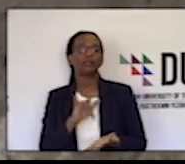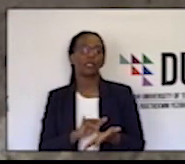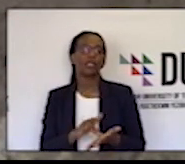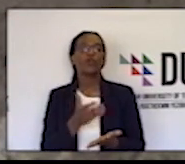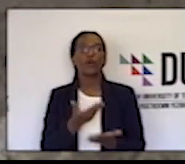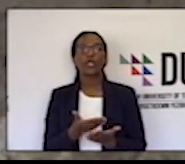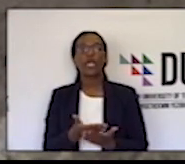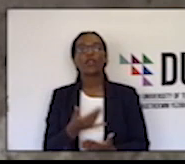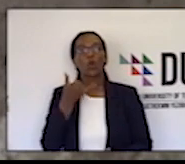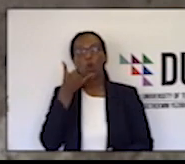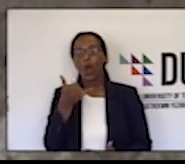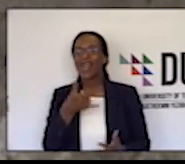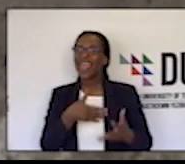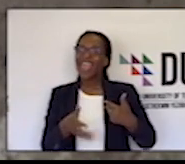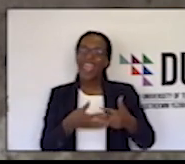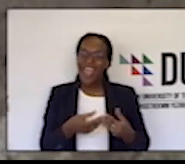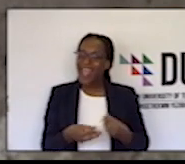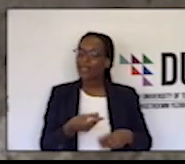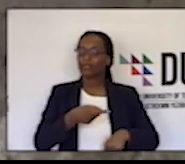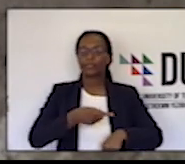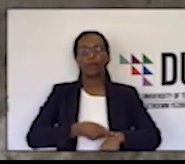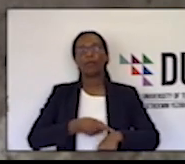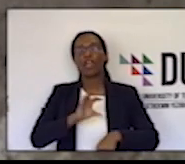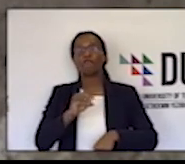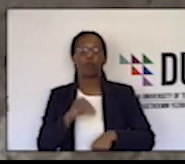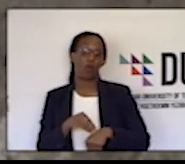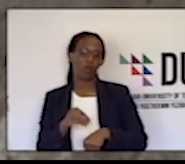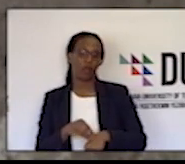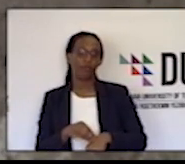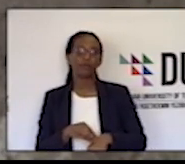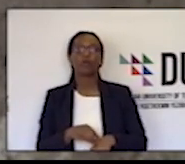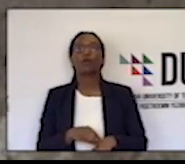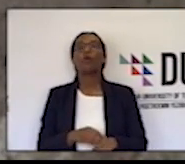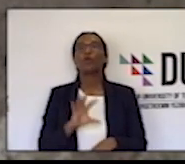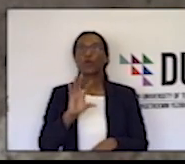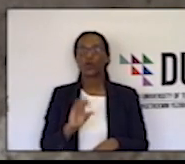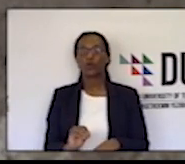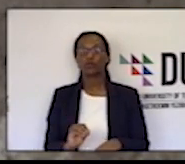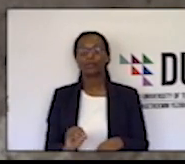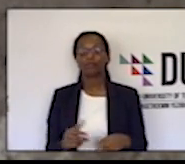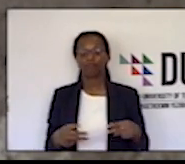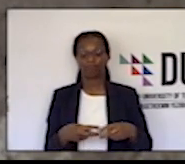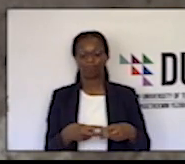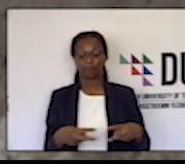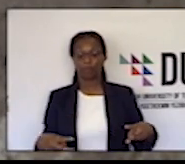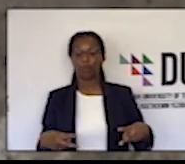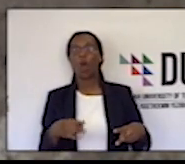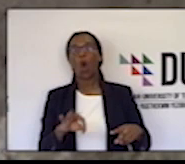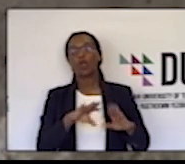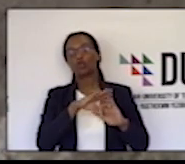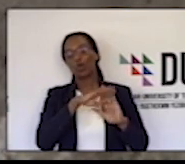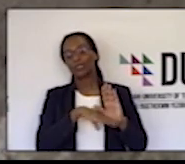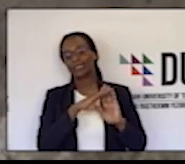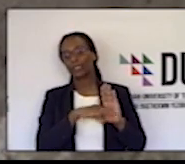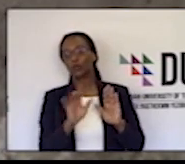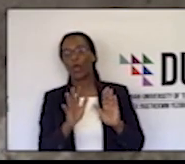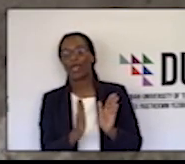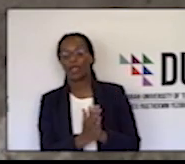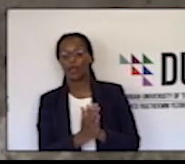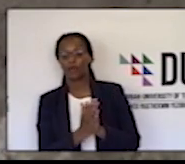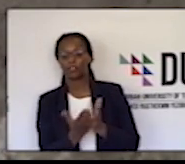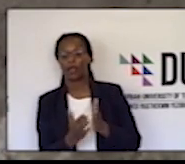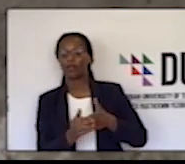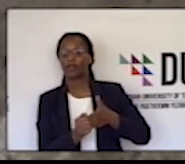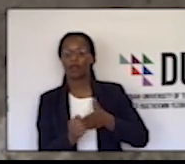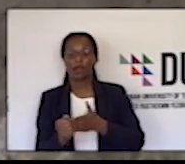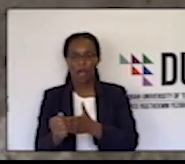or should you have any problem, or an email. We are going to leave our details in our study guides, and we are